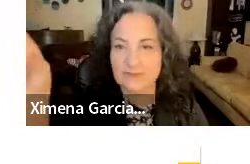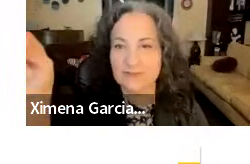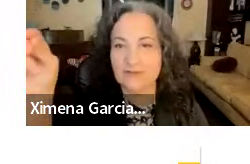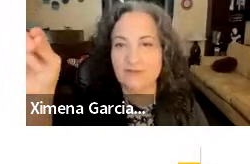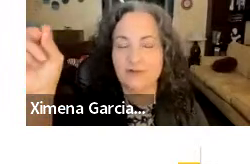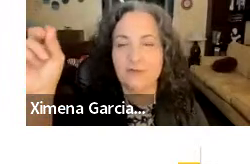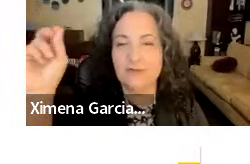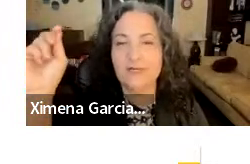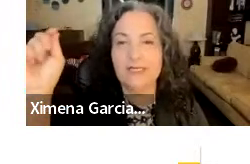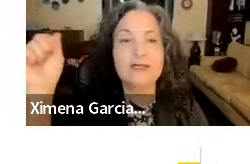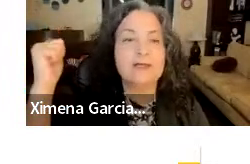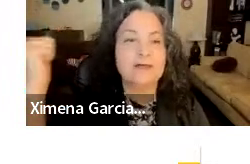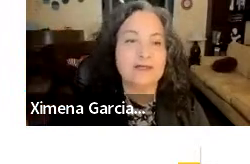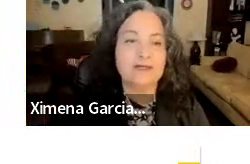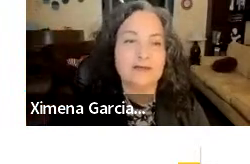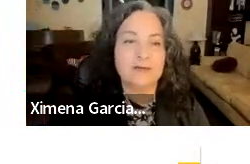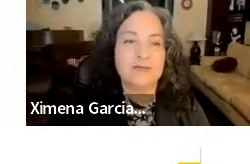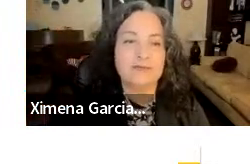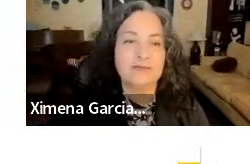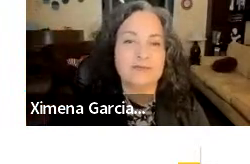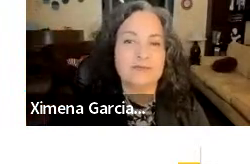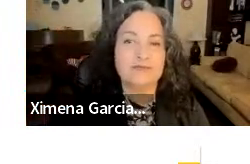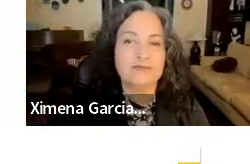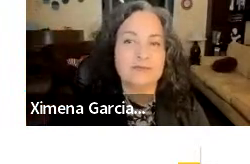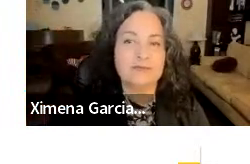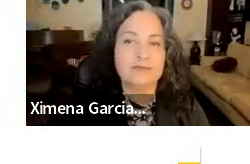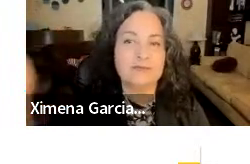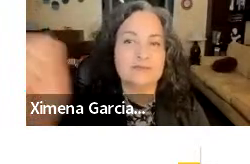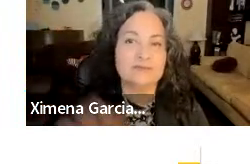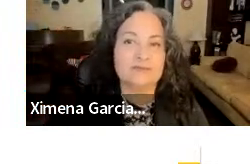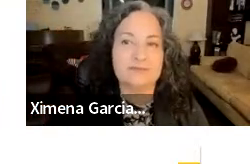these resources are available. But